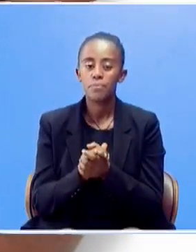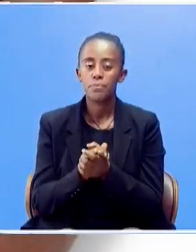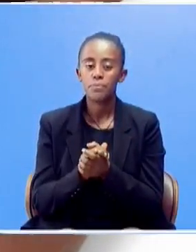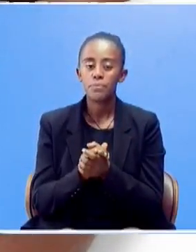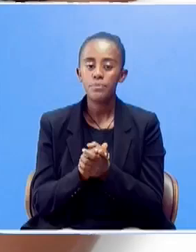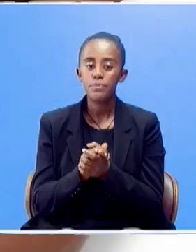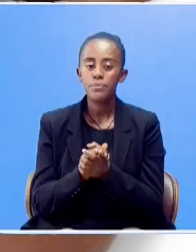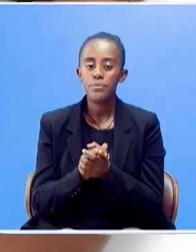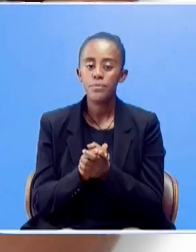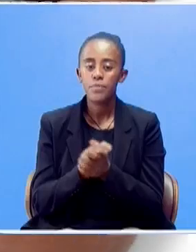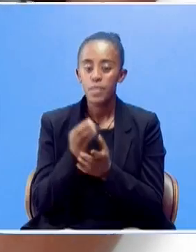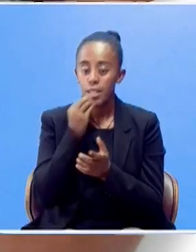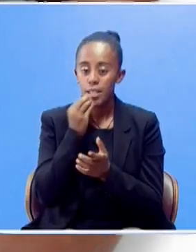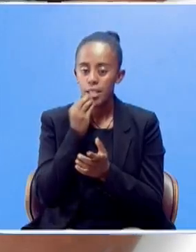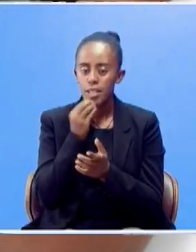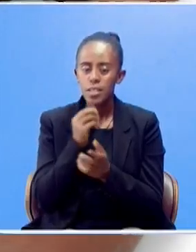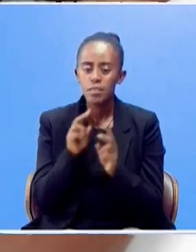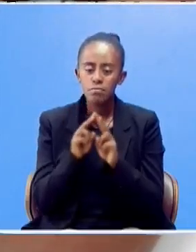too much